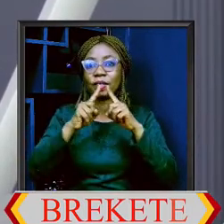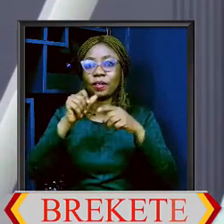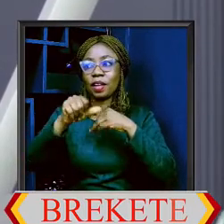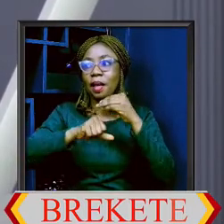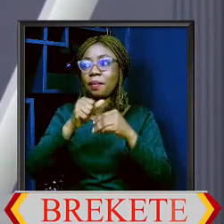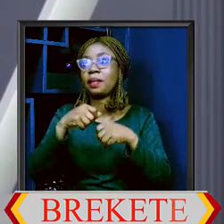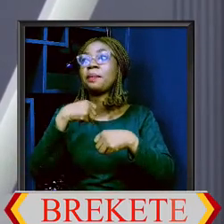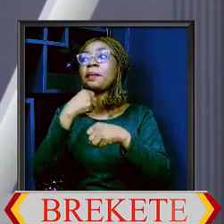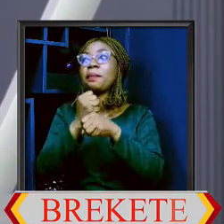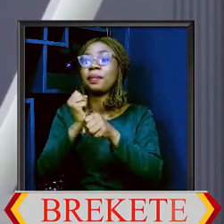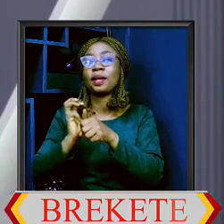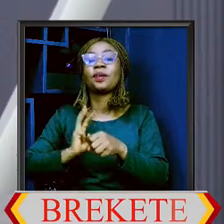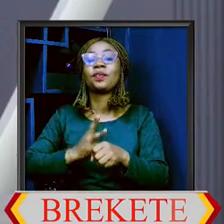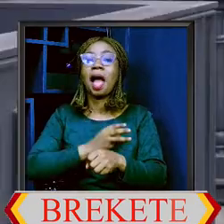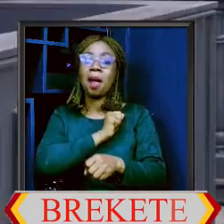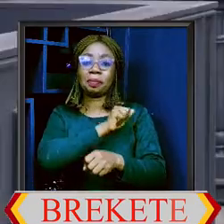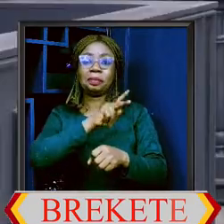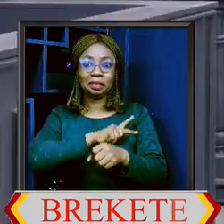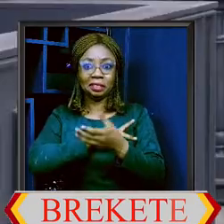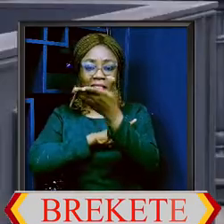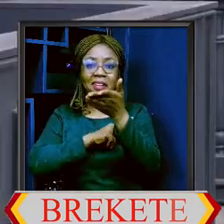just now make we appreciate